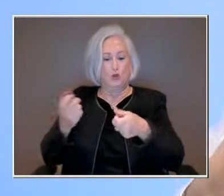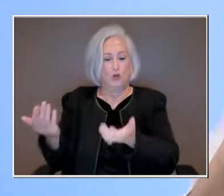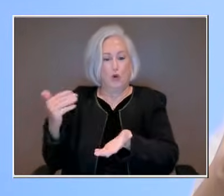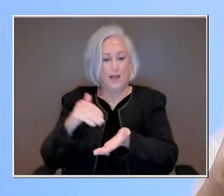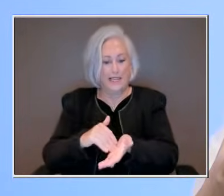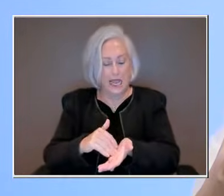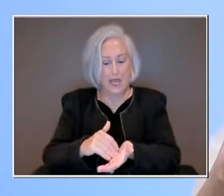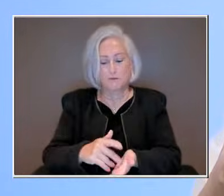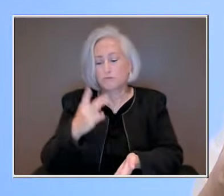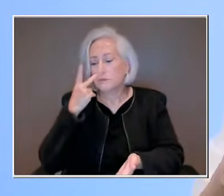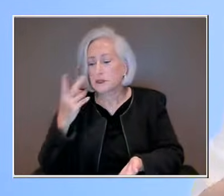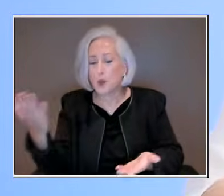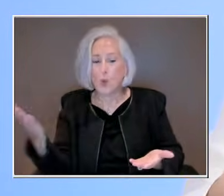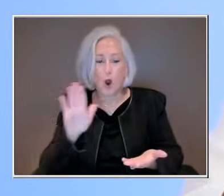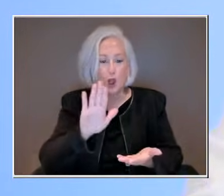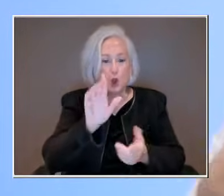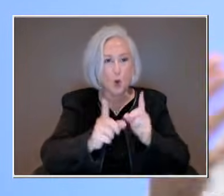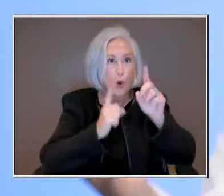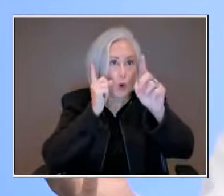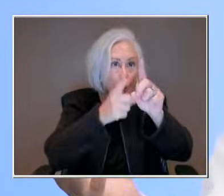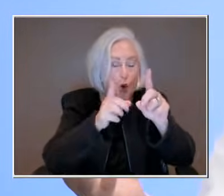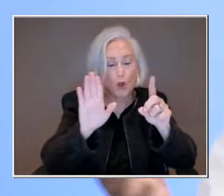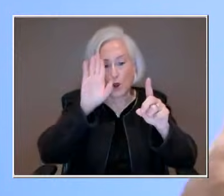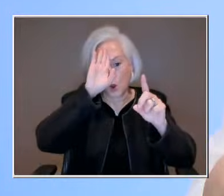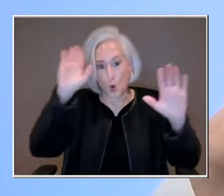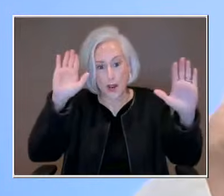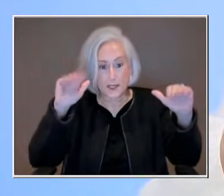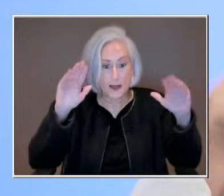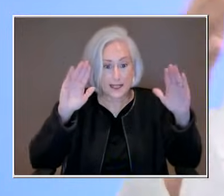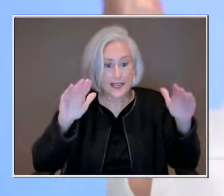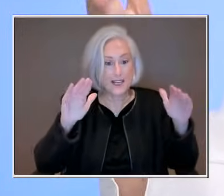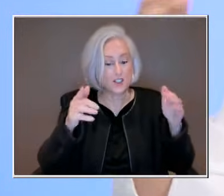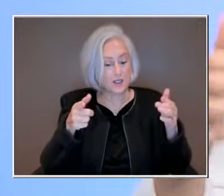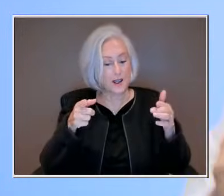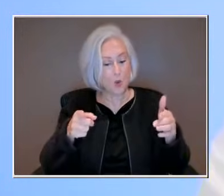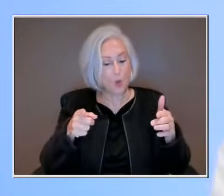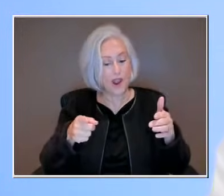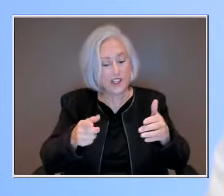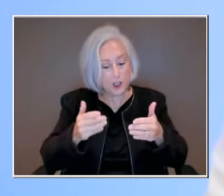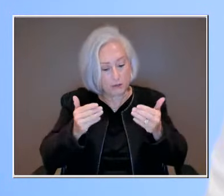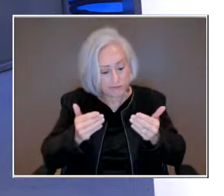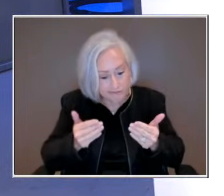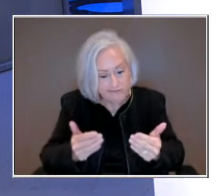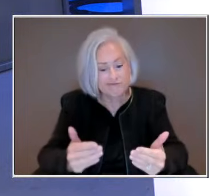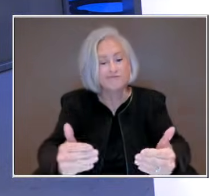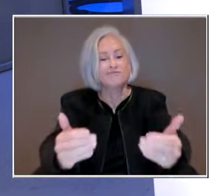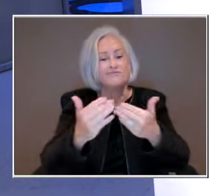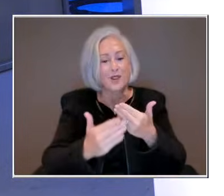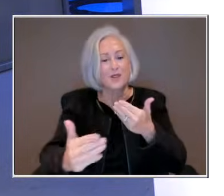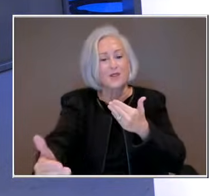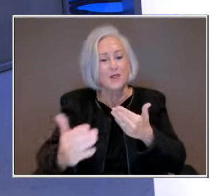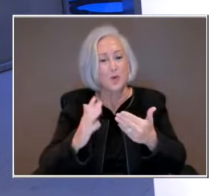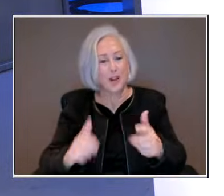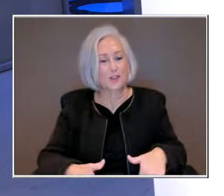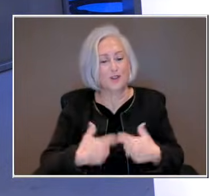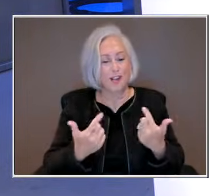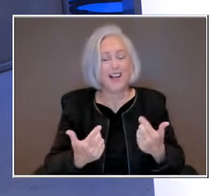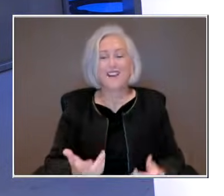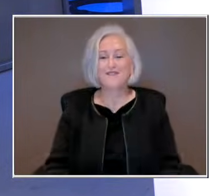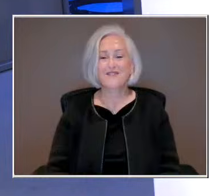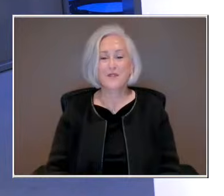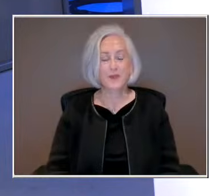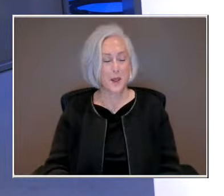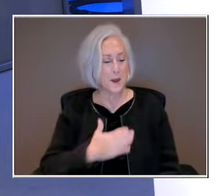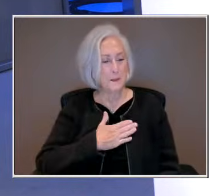what your expectations are as you head into your aging remainder of your life. My dad always called it his third